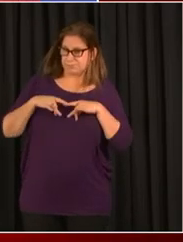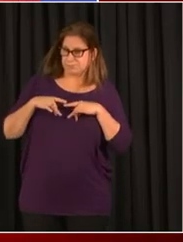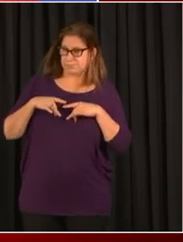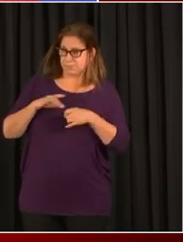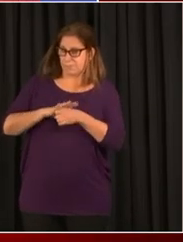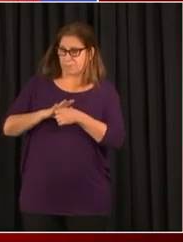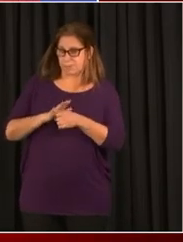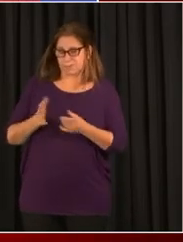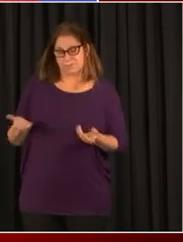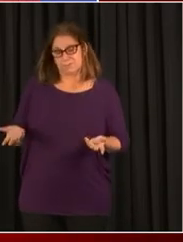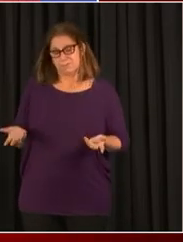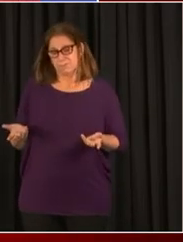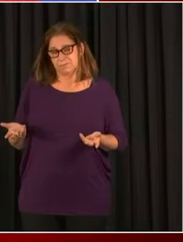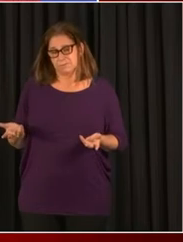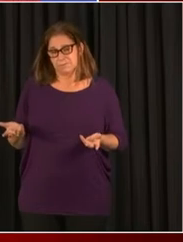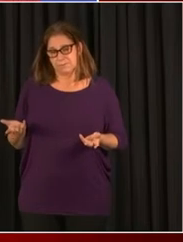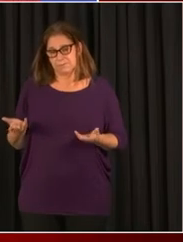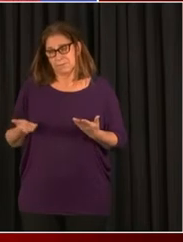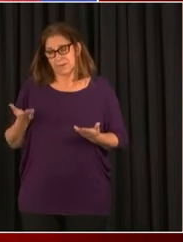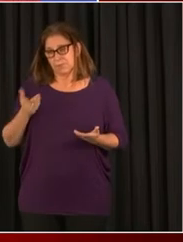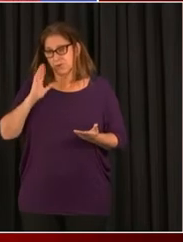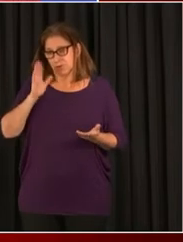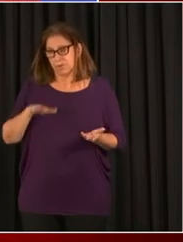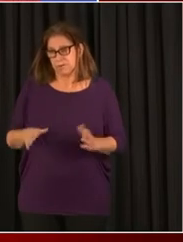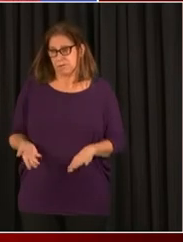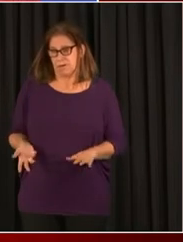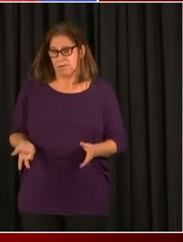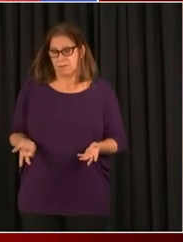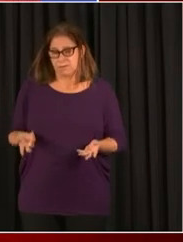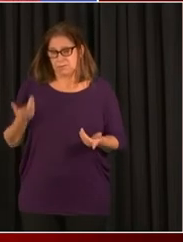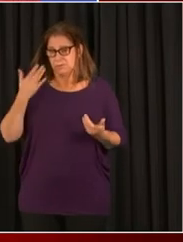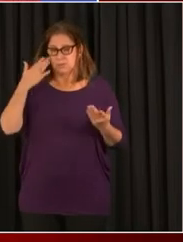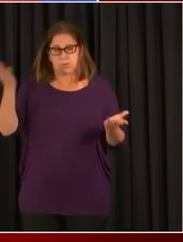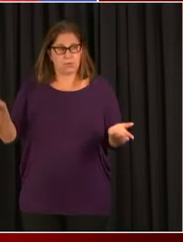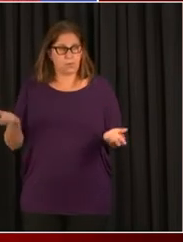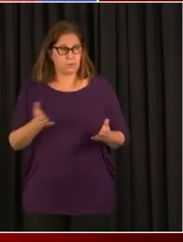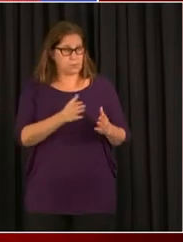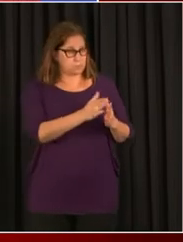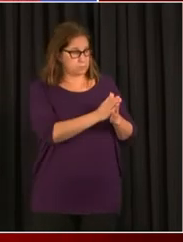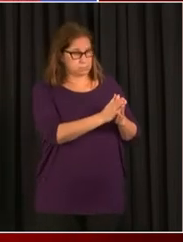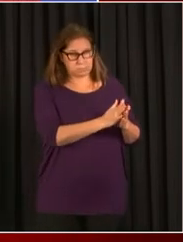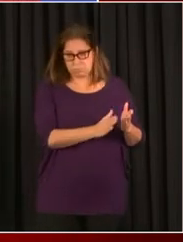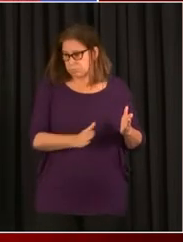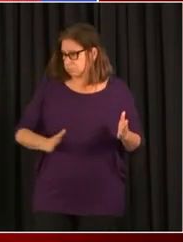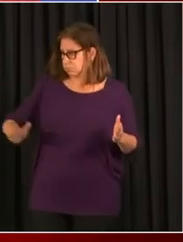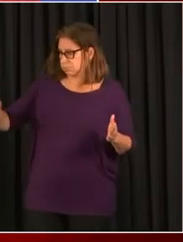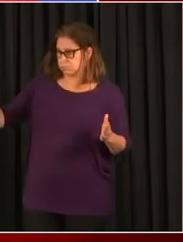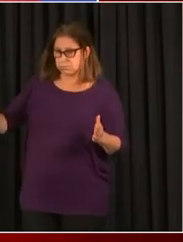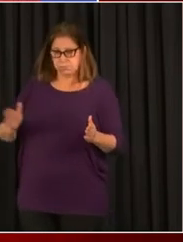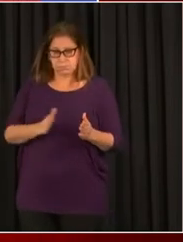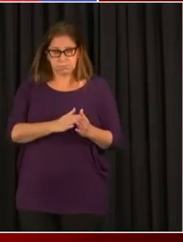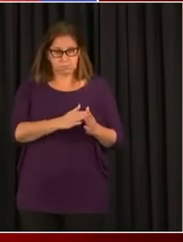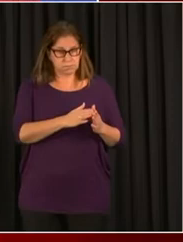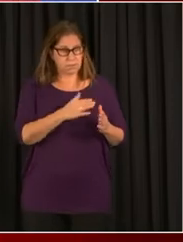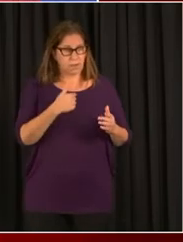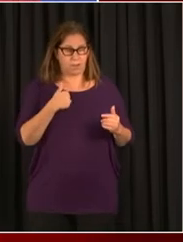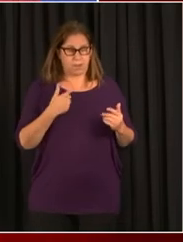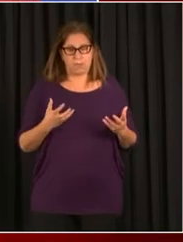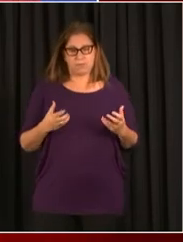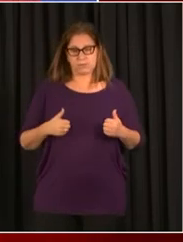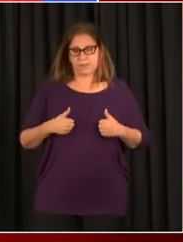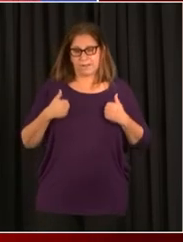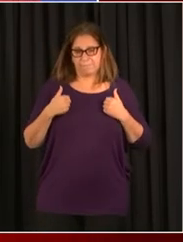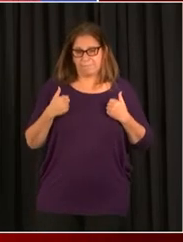die from it. So that's just the kind of decision that I make. I want to live, so I'm going to try to make its